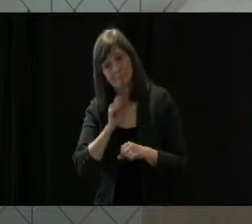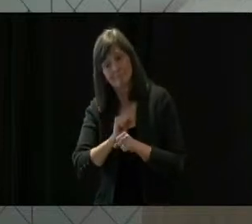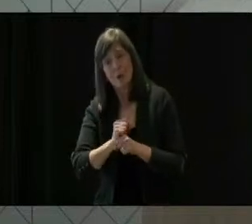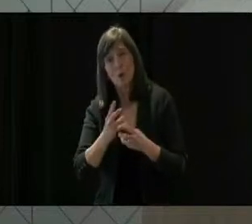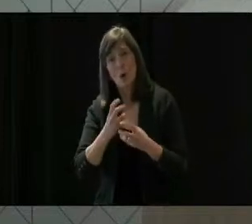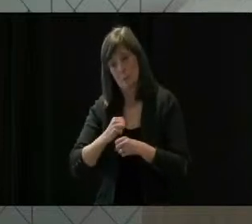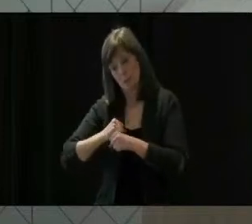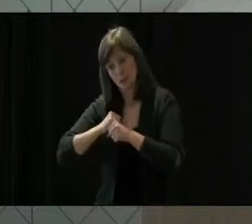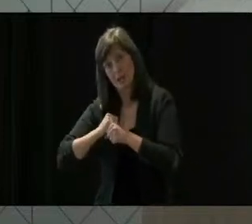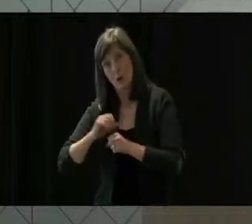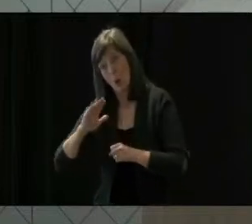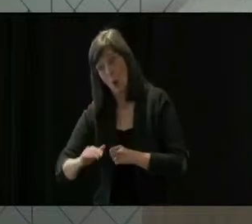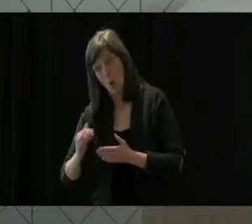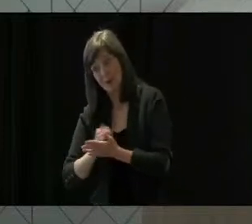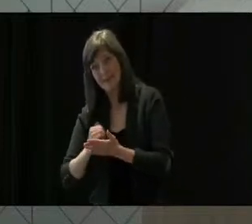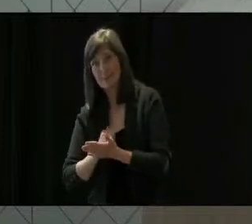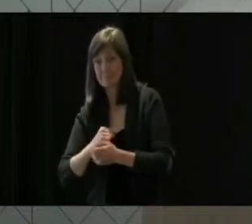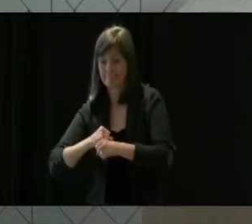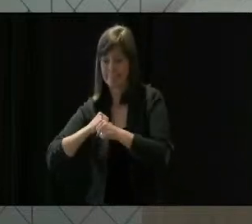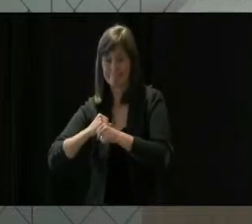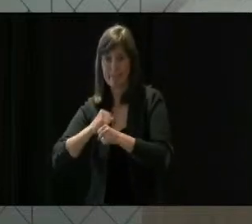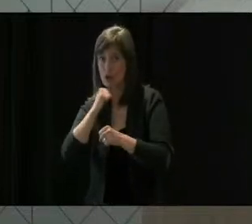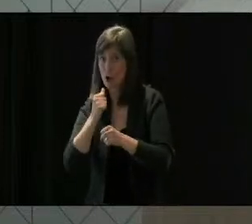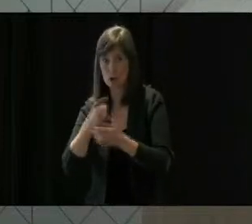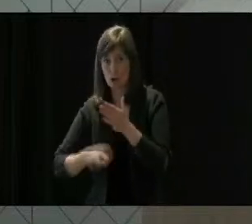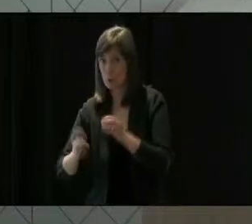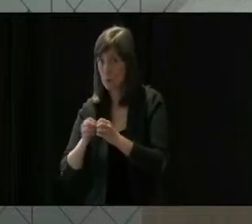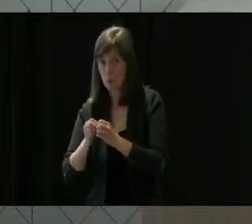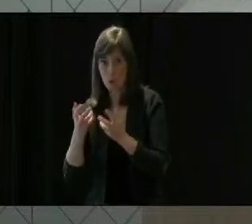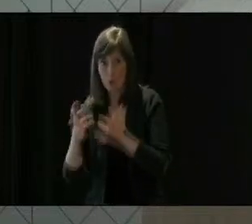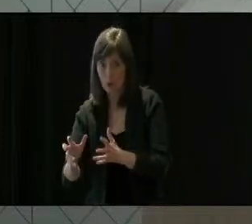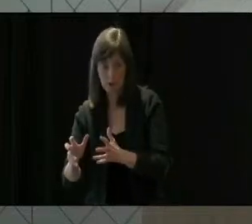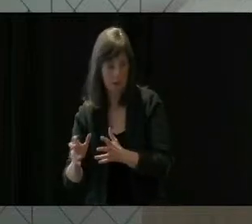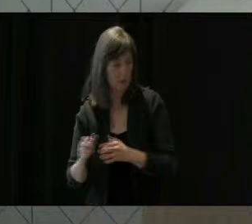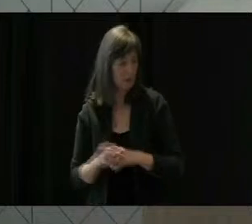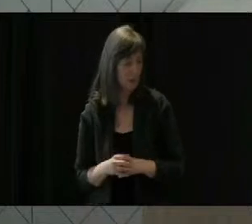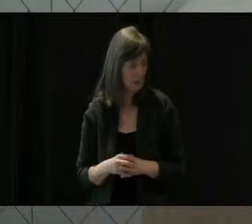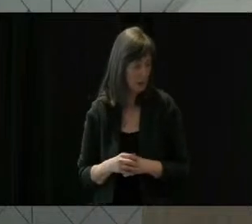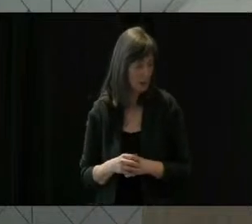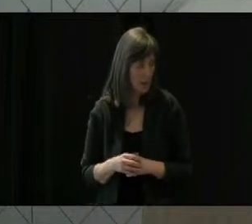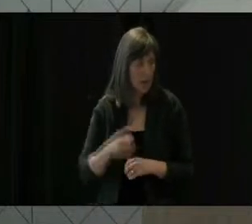as possible. And we know that, you know, the middle income people,